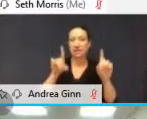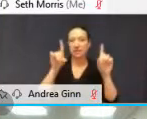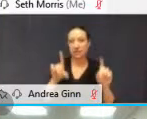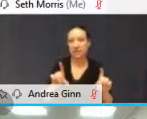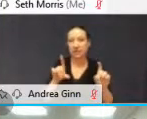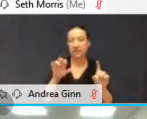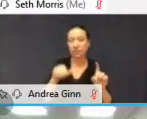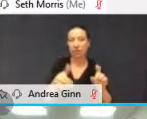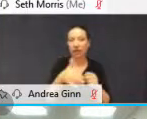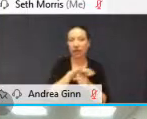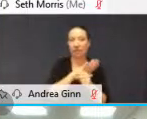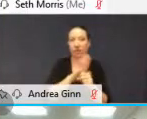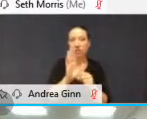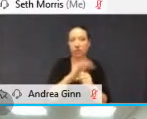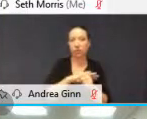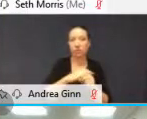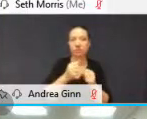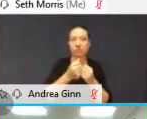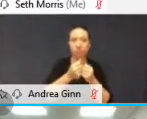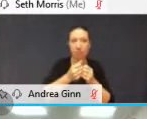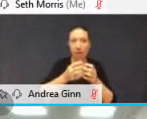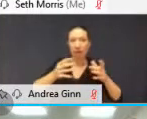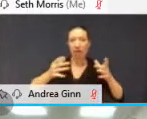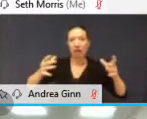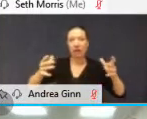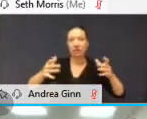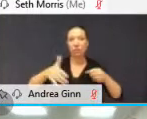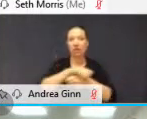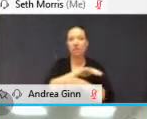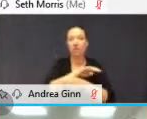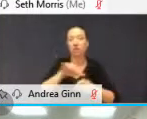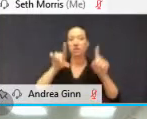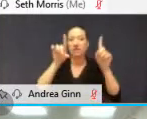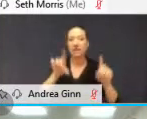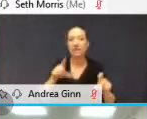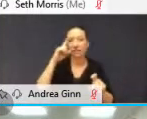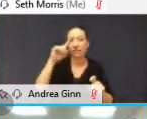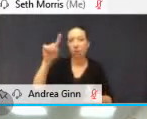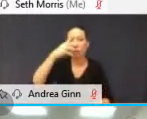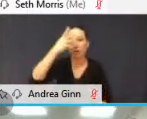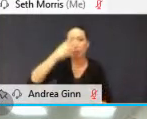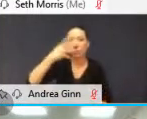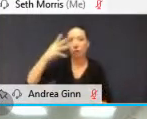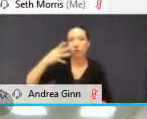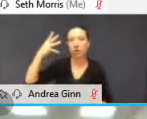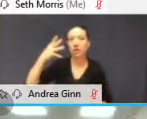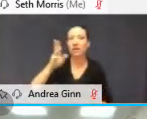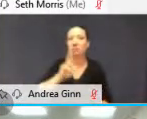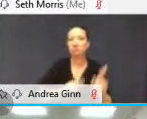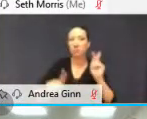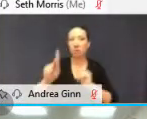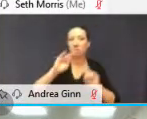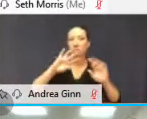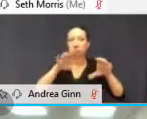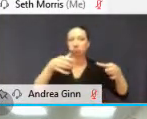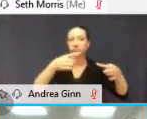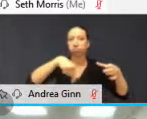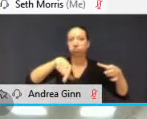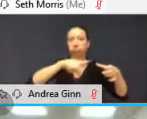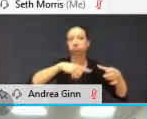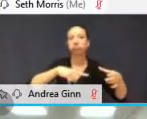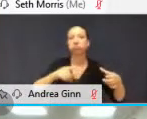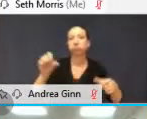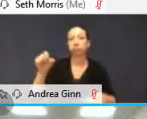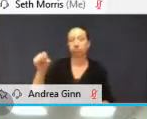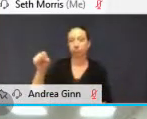that coverage to testing for immigrant population, and